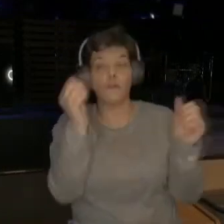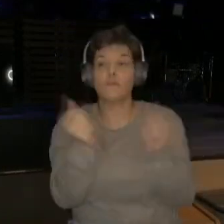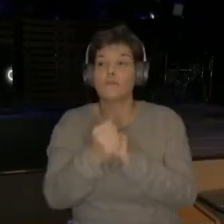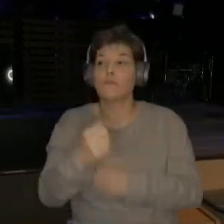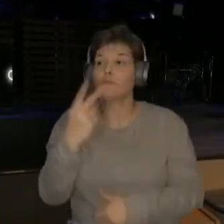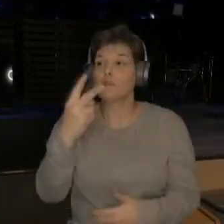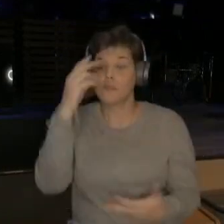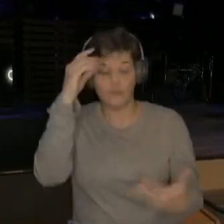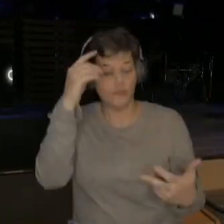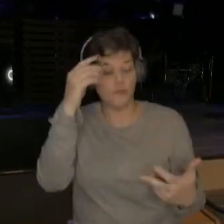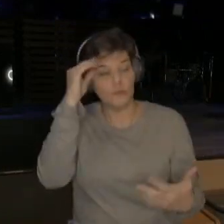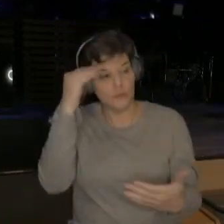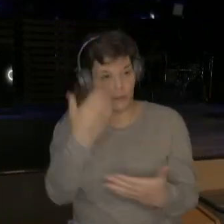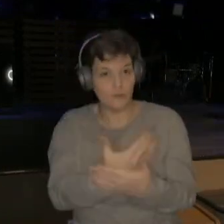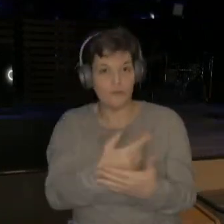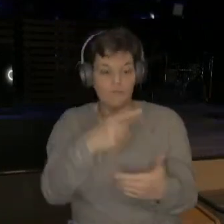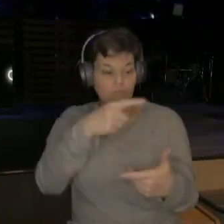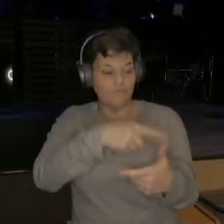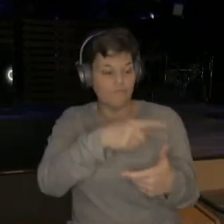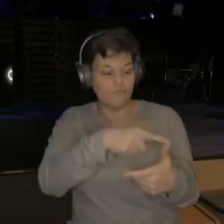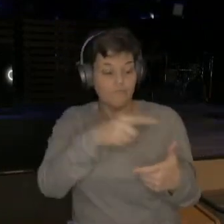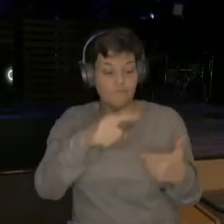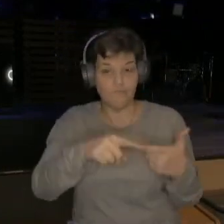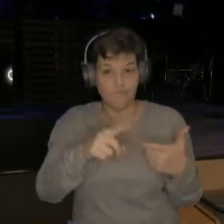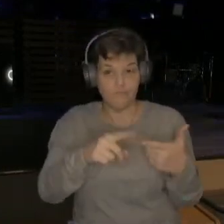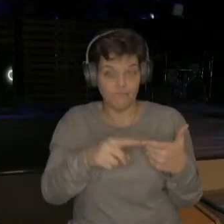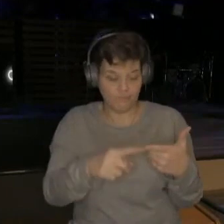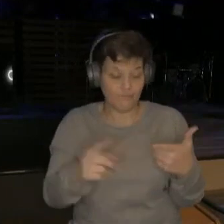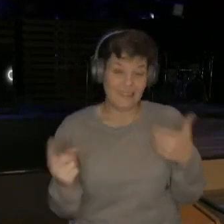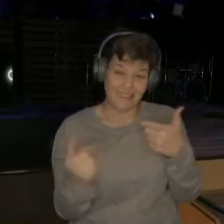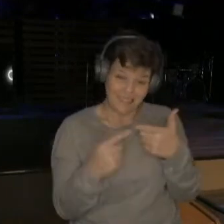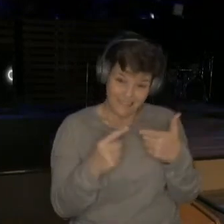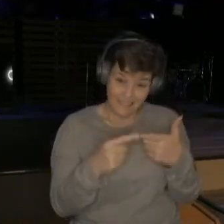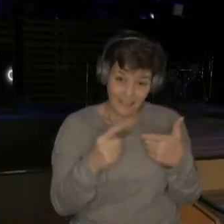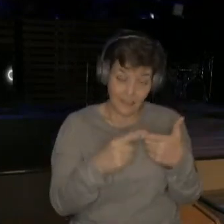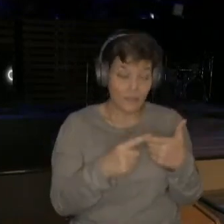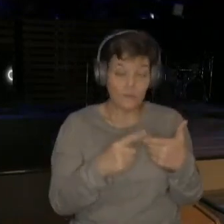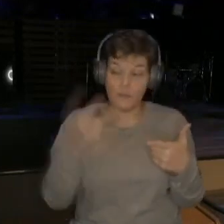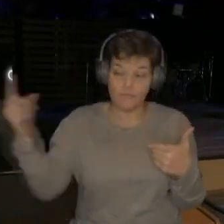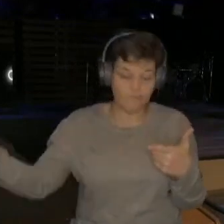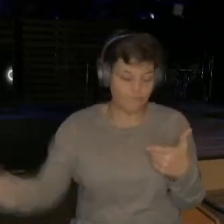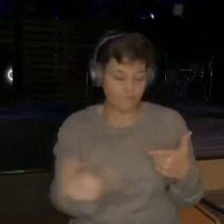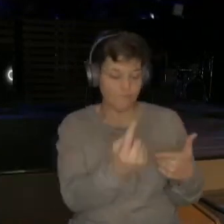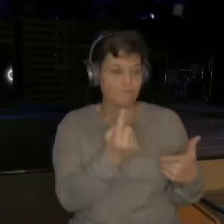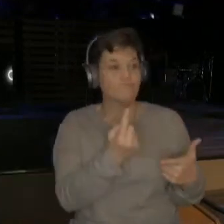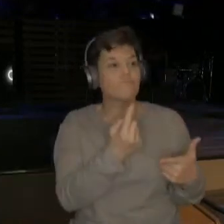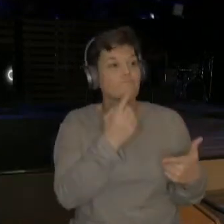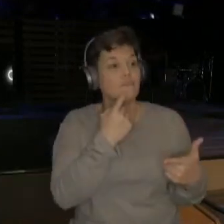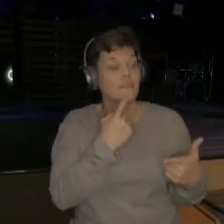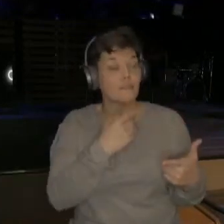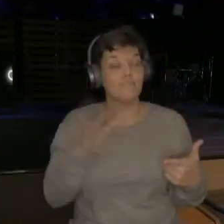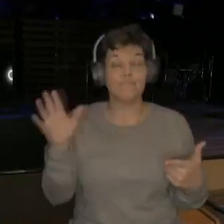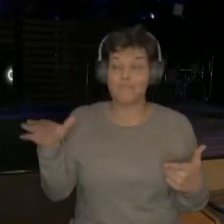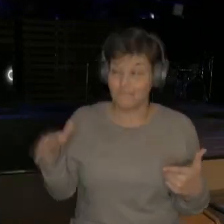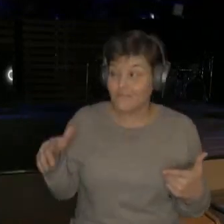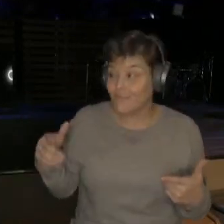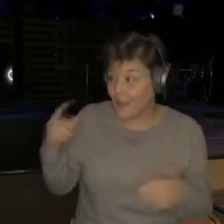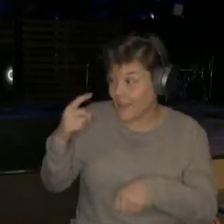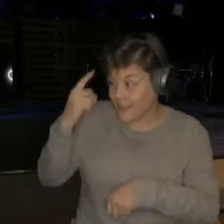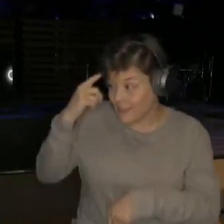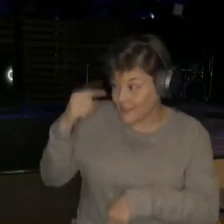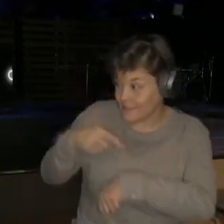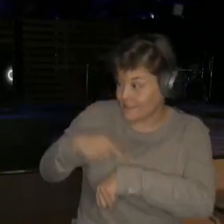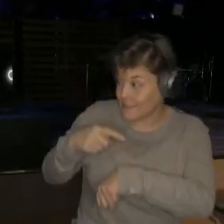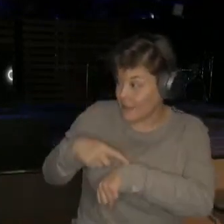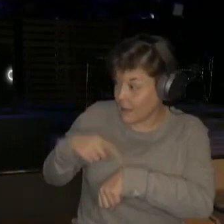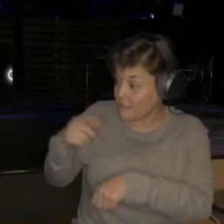said, "Father, don't you think it's time for me to have my share of your estate?"